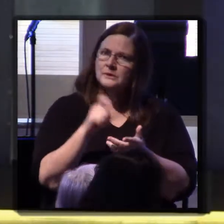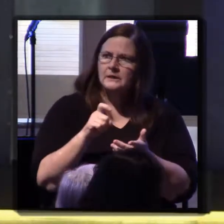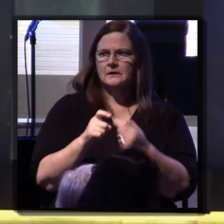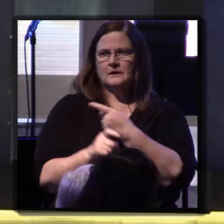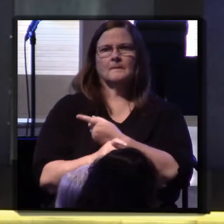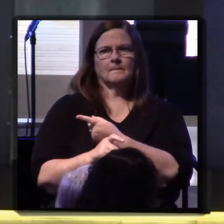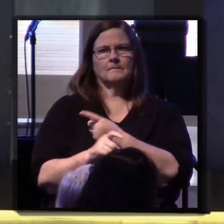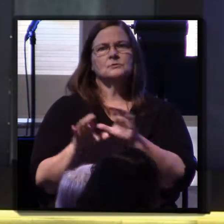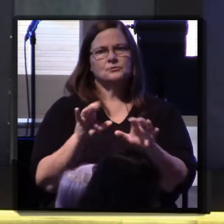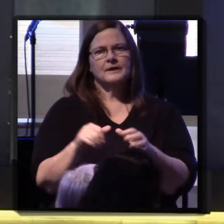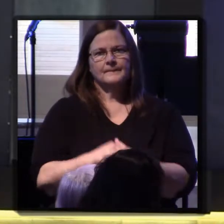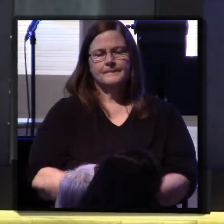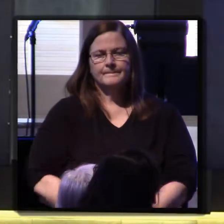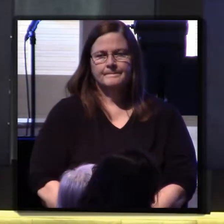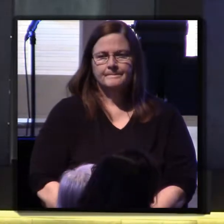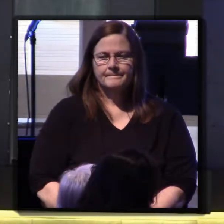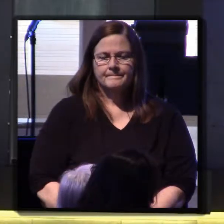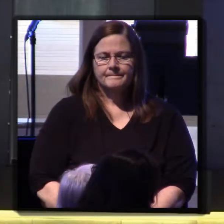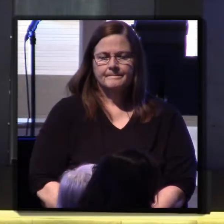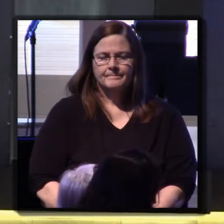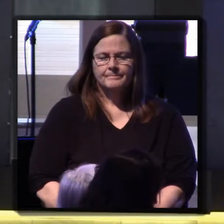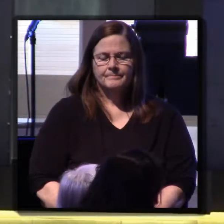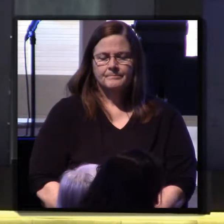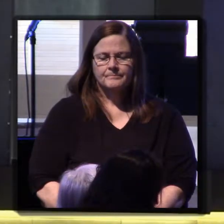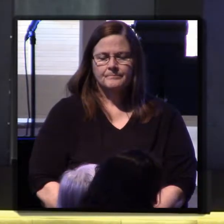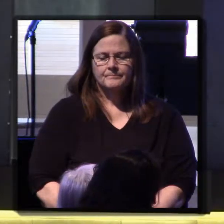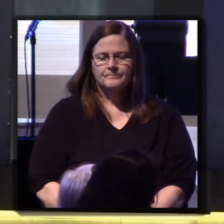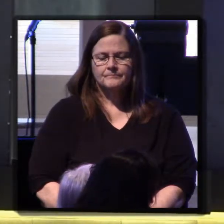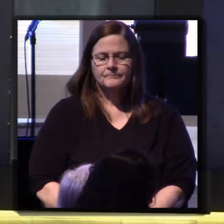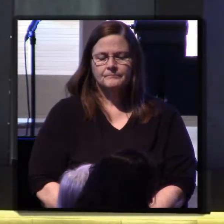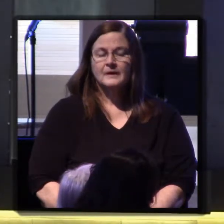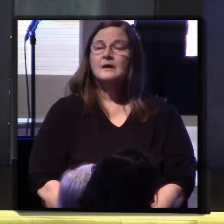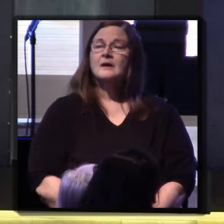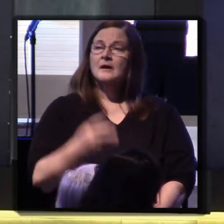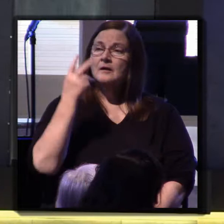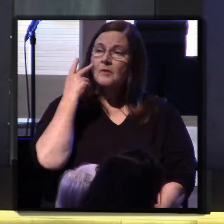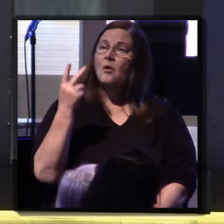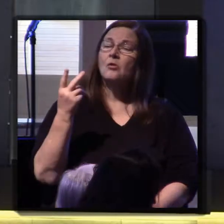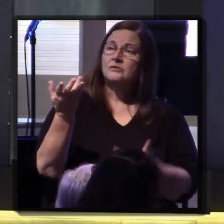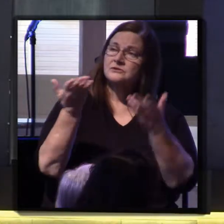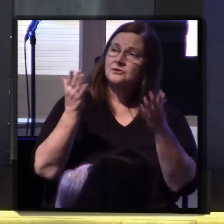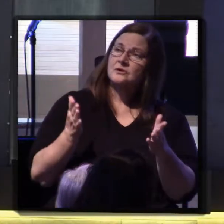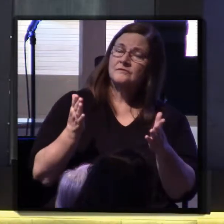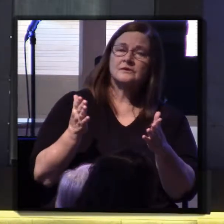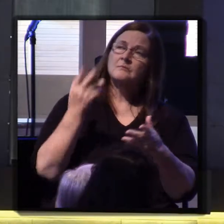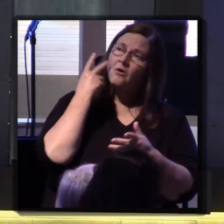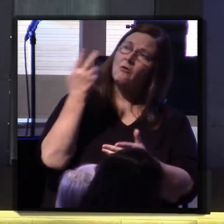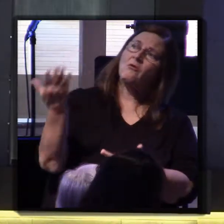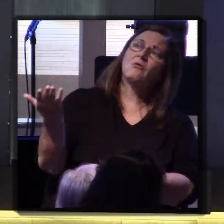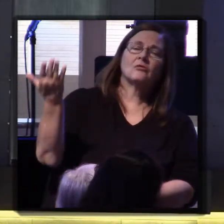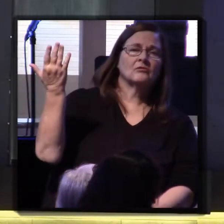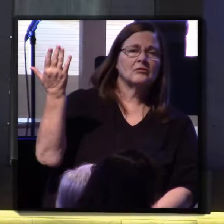accomplished for the people who needed him to accomplish it. And